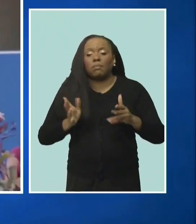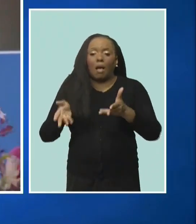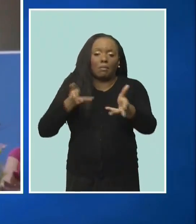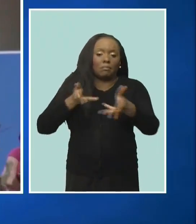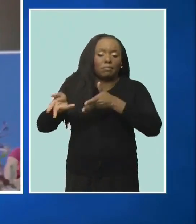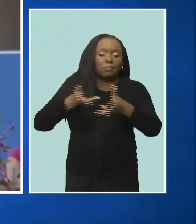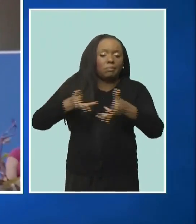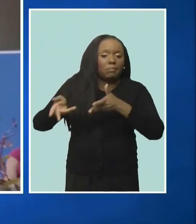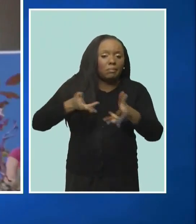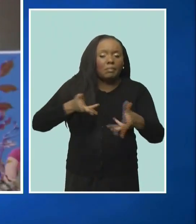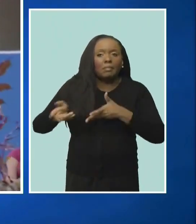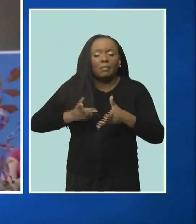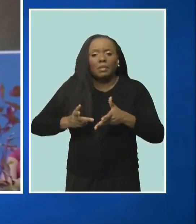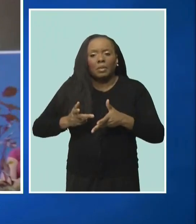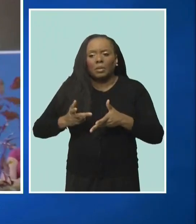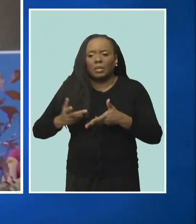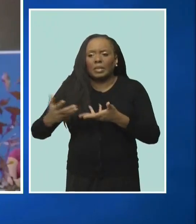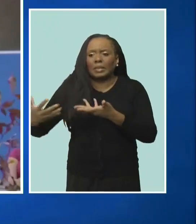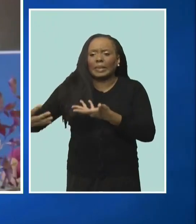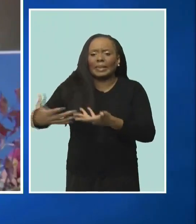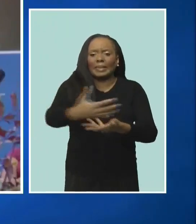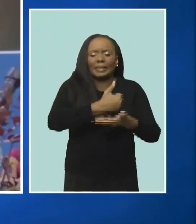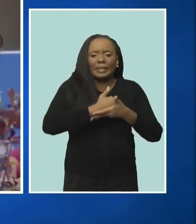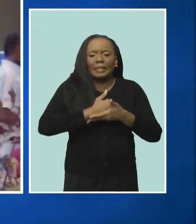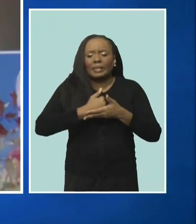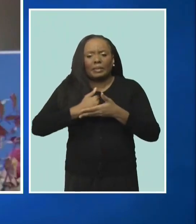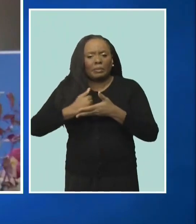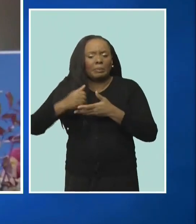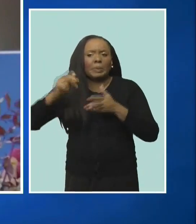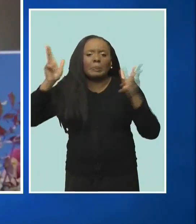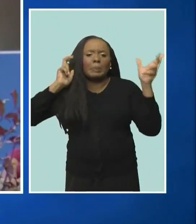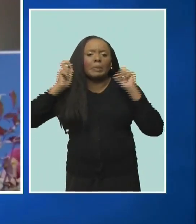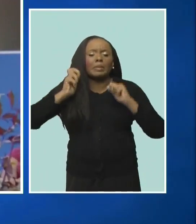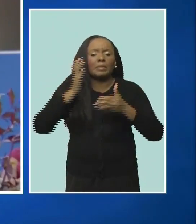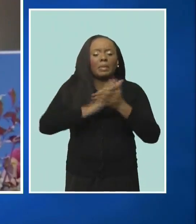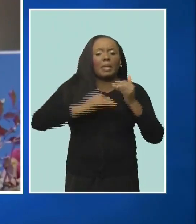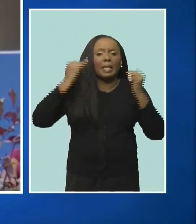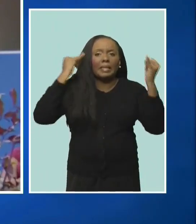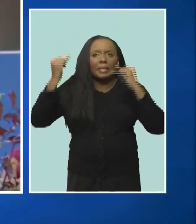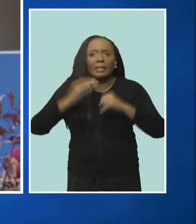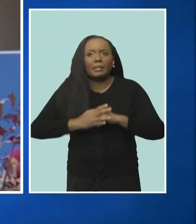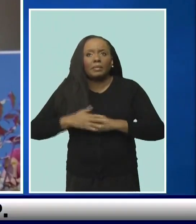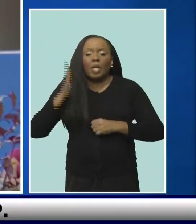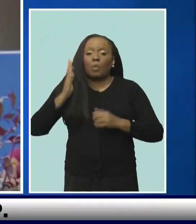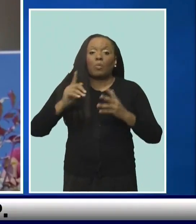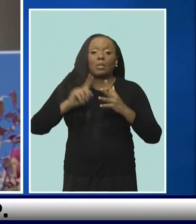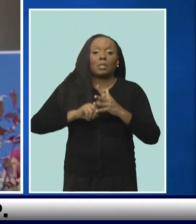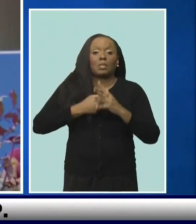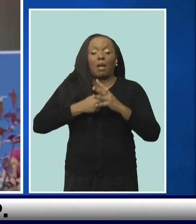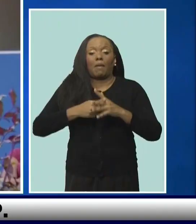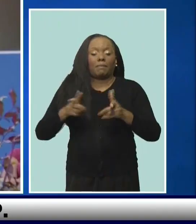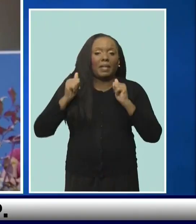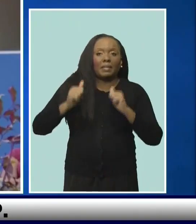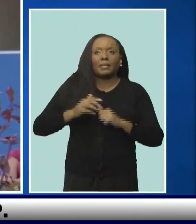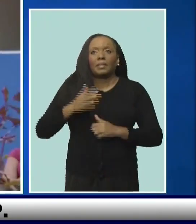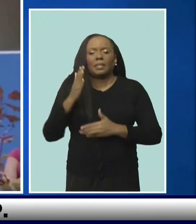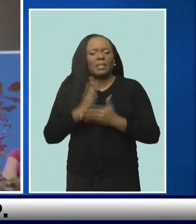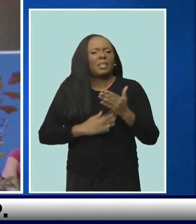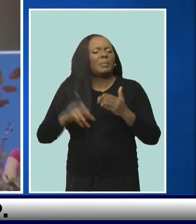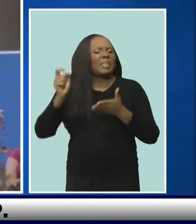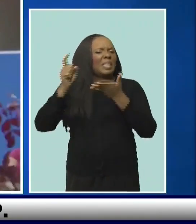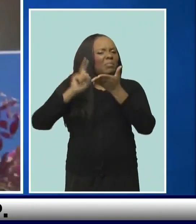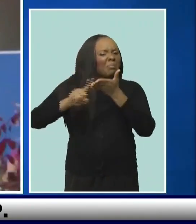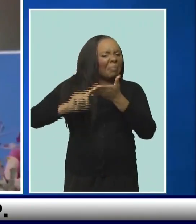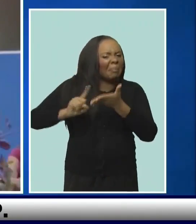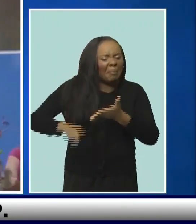take away ideas, some that immediately can be implemented, some that need further study, and some that we may have to have